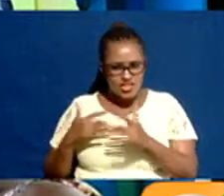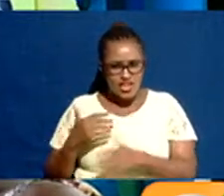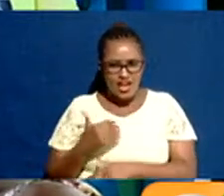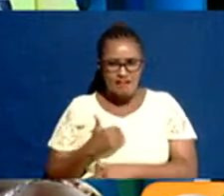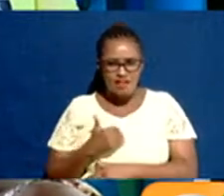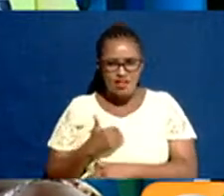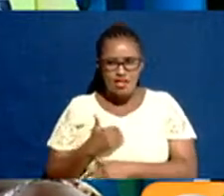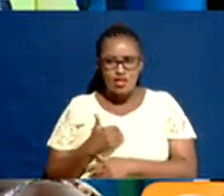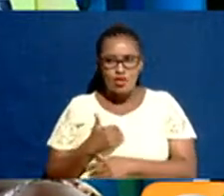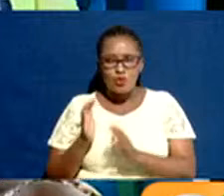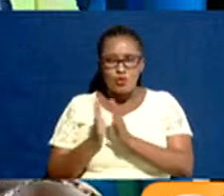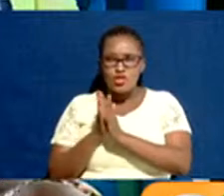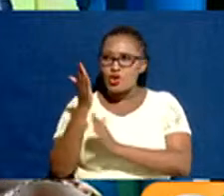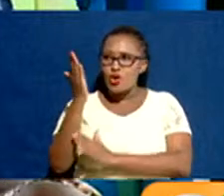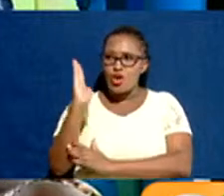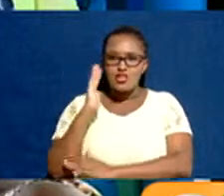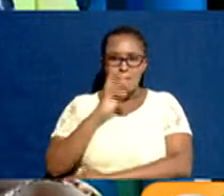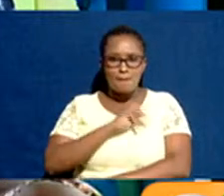with God's mercy,